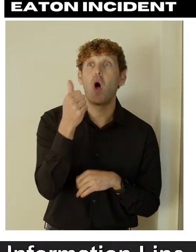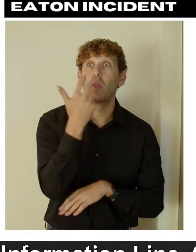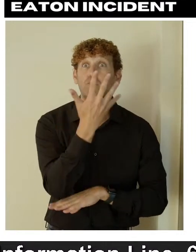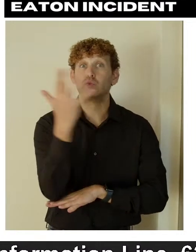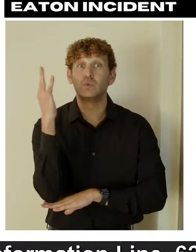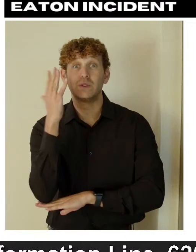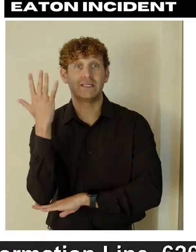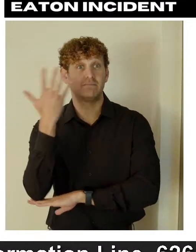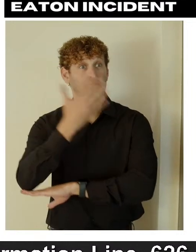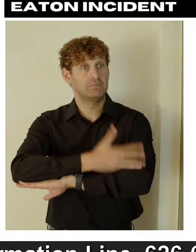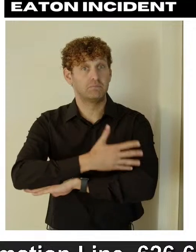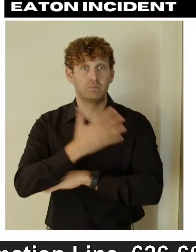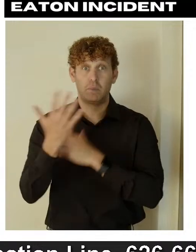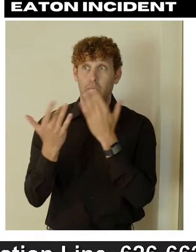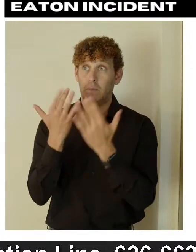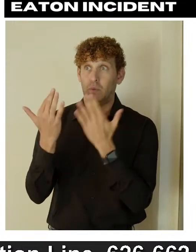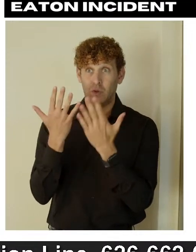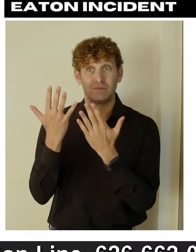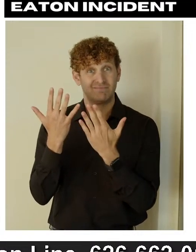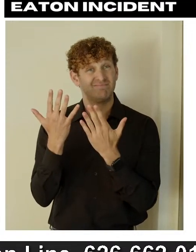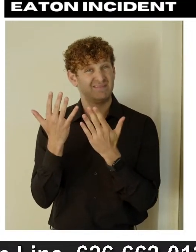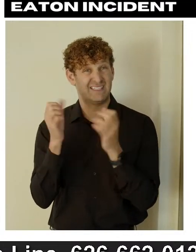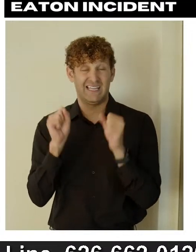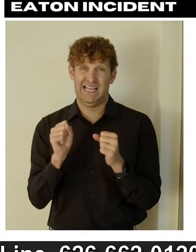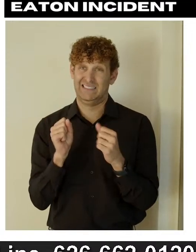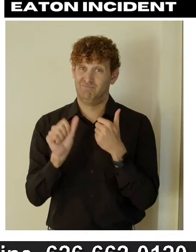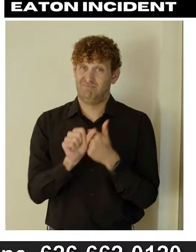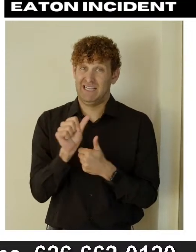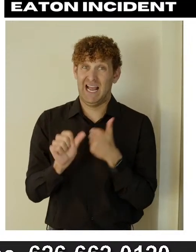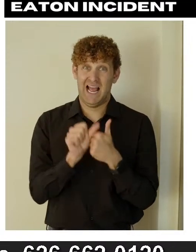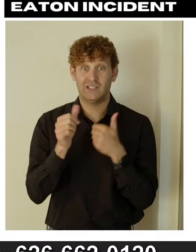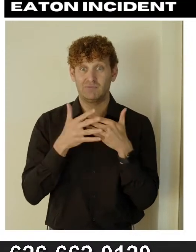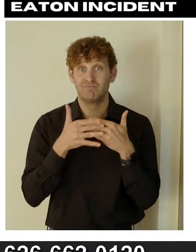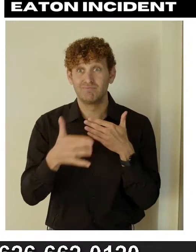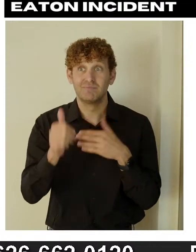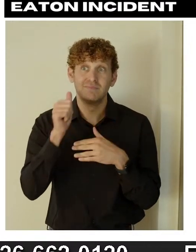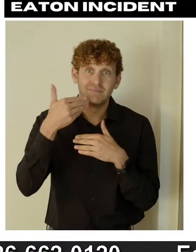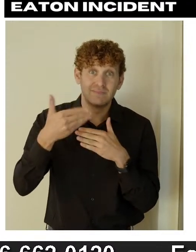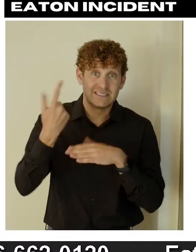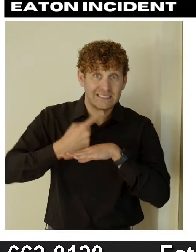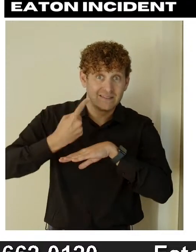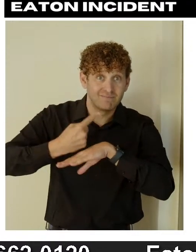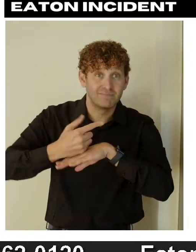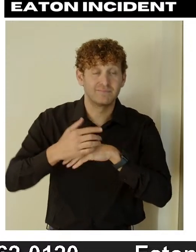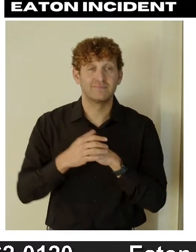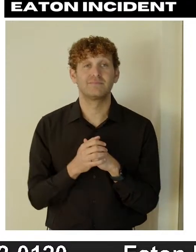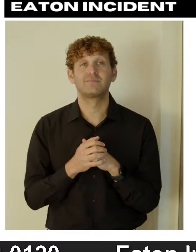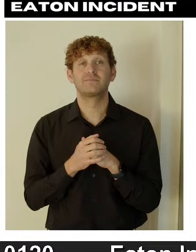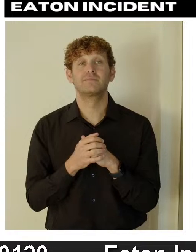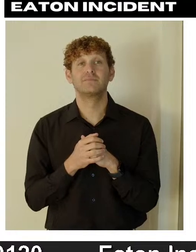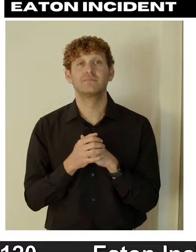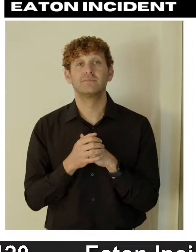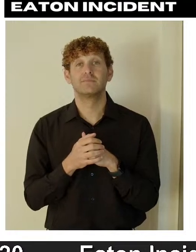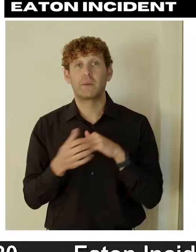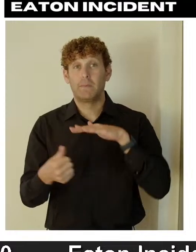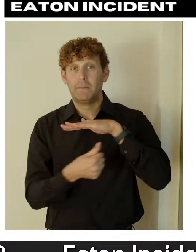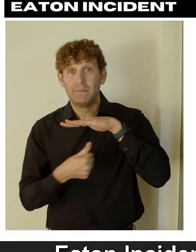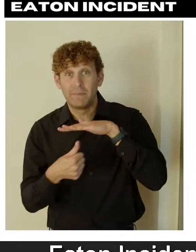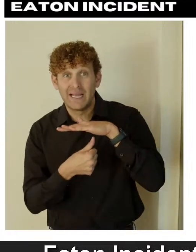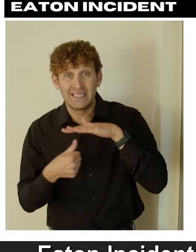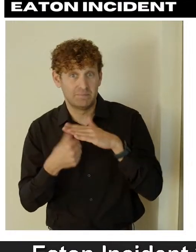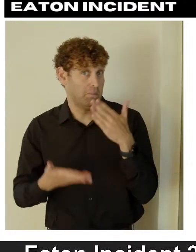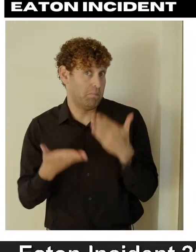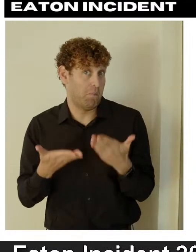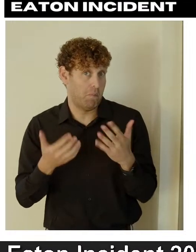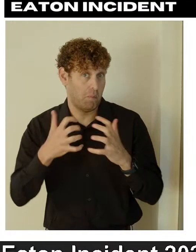fire that are going to be hazardous for days to come. Basements or undermined roads, so roads where roots or things like that burned